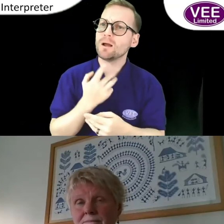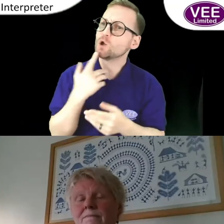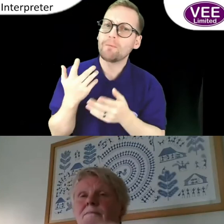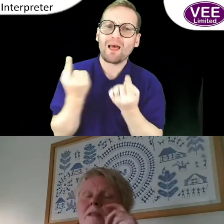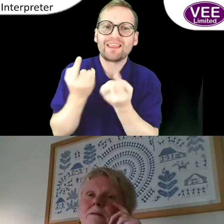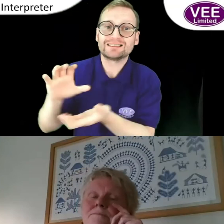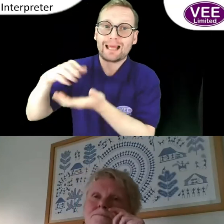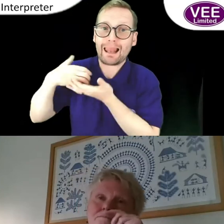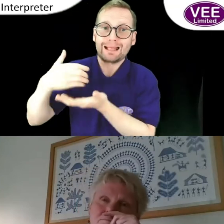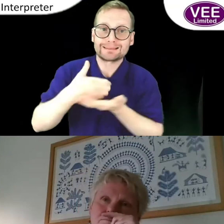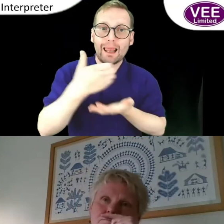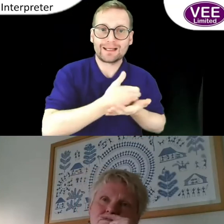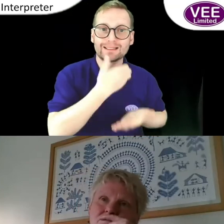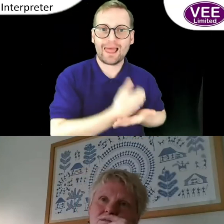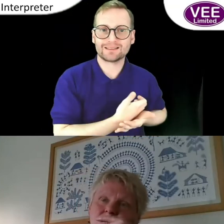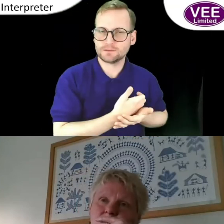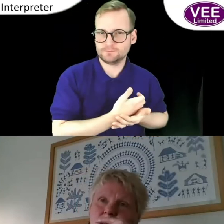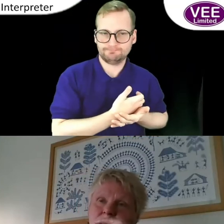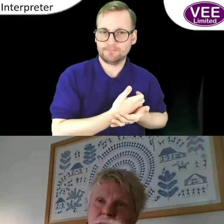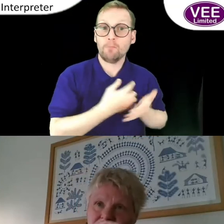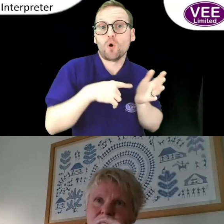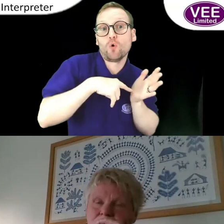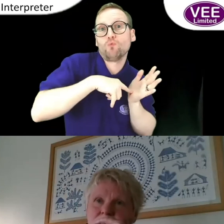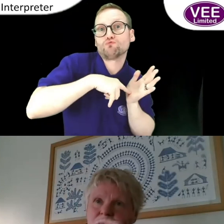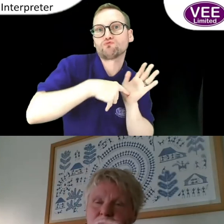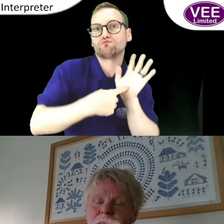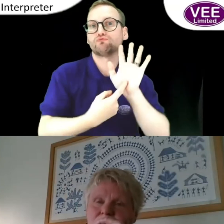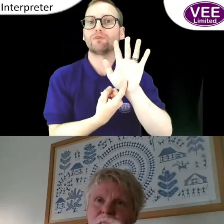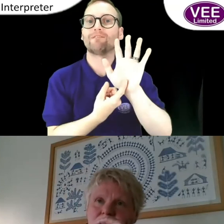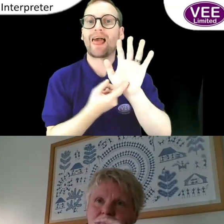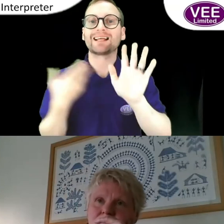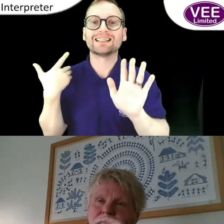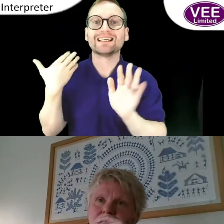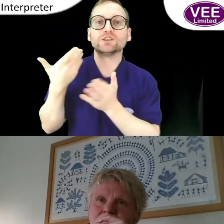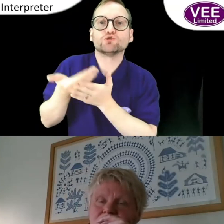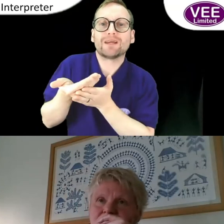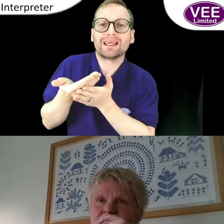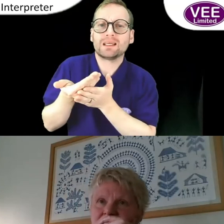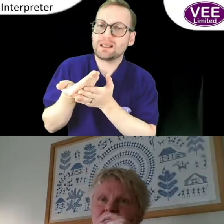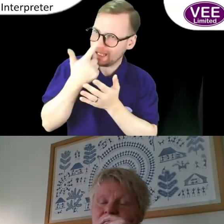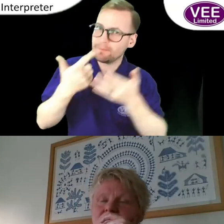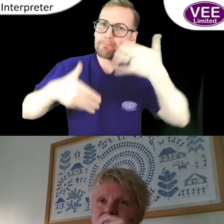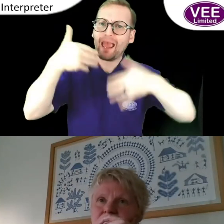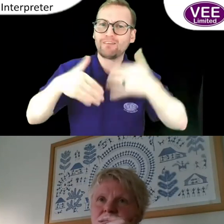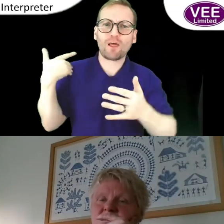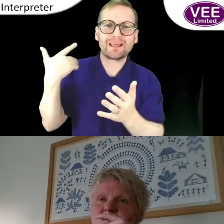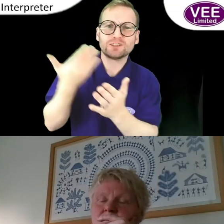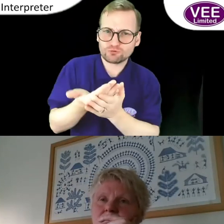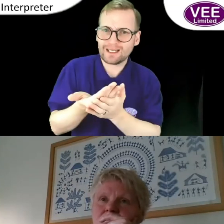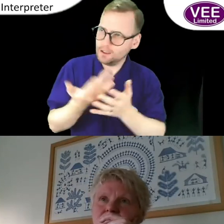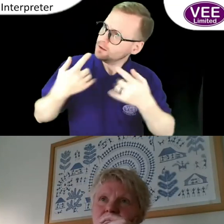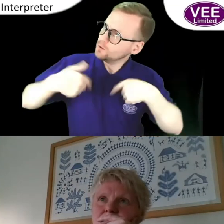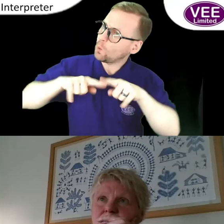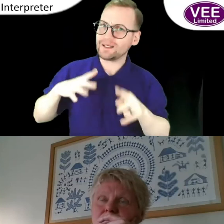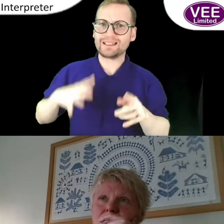but they are collecting objects that reflect in our histories. And our history is a very painful history currently, and we need to